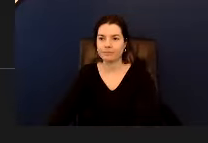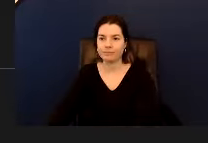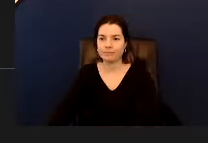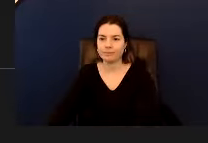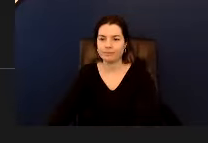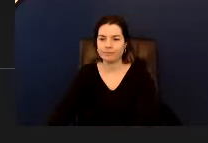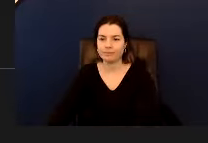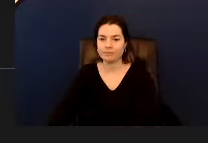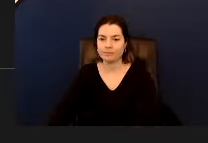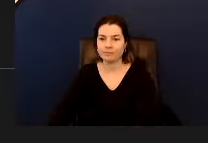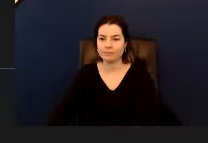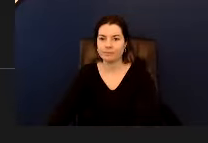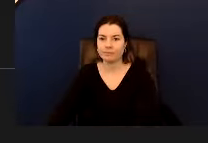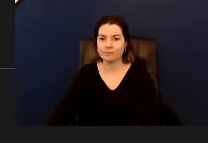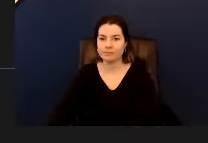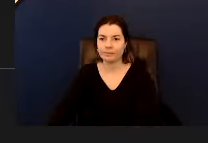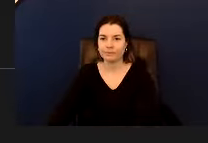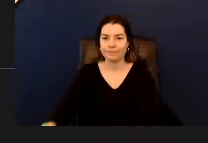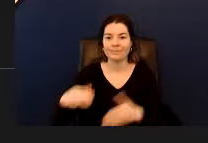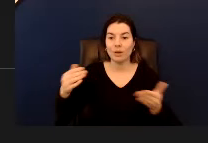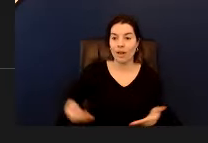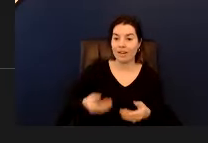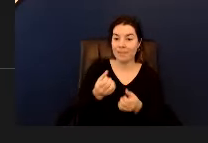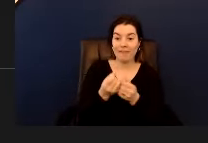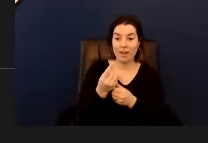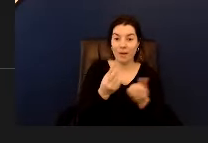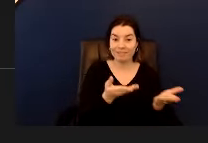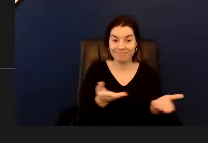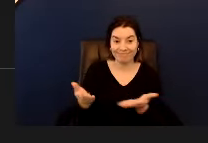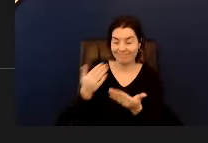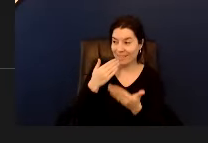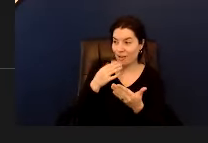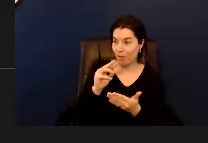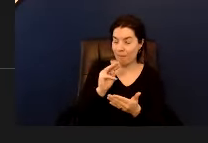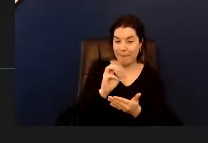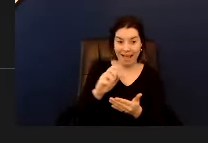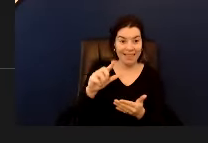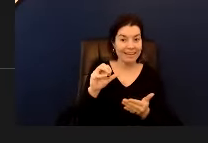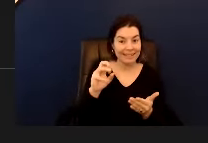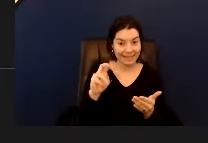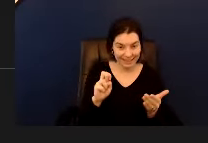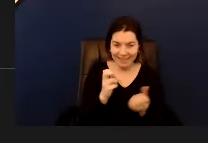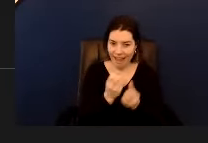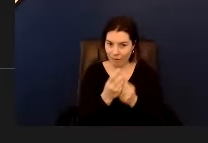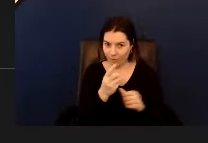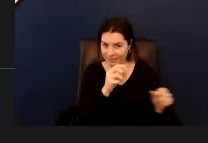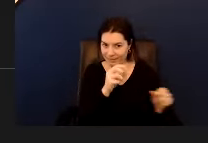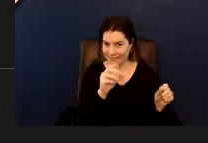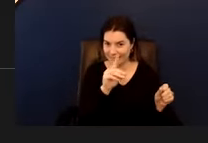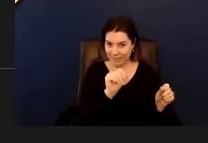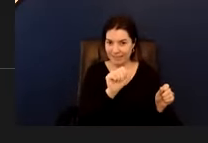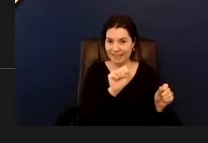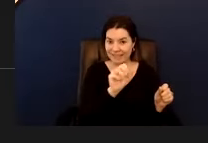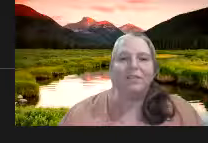All right, welcome everyone. Thank you for having me, Melanie, and everyone with a Disability SA. As you heard